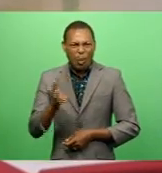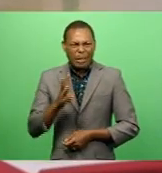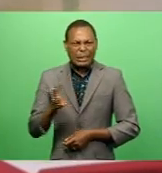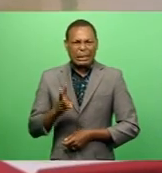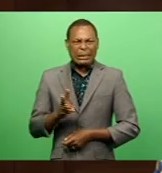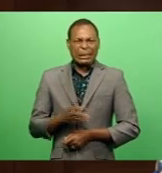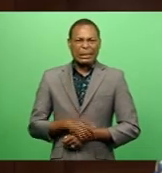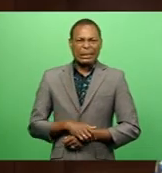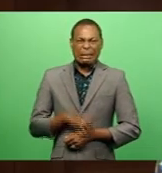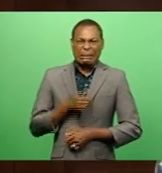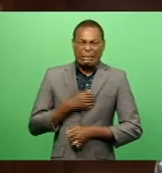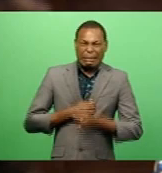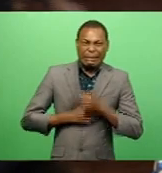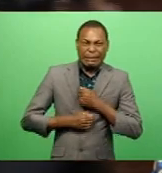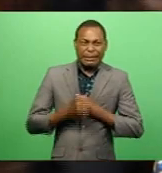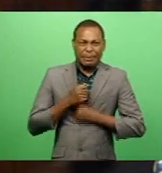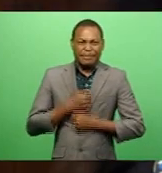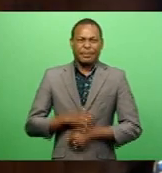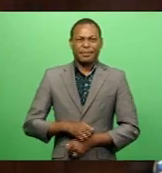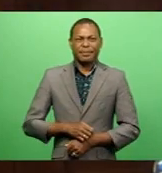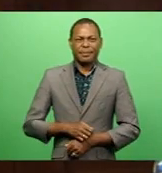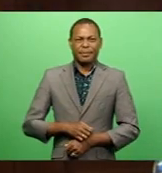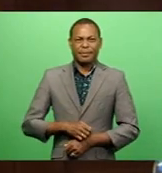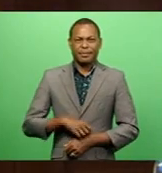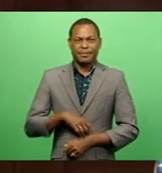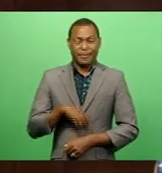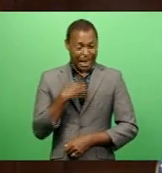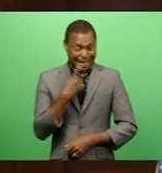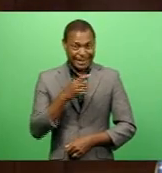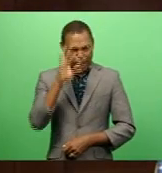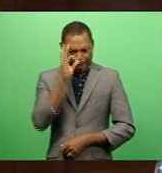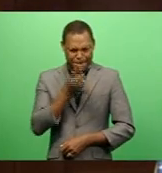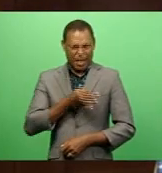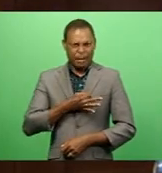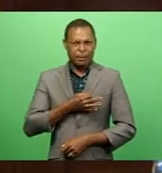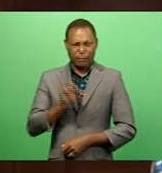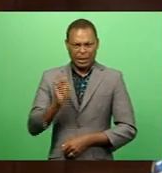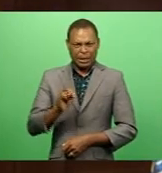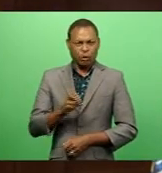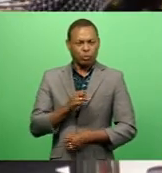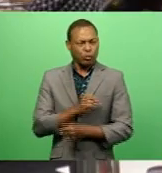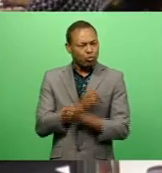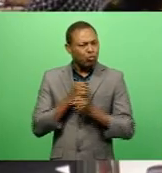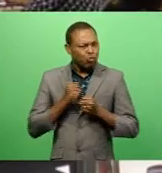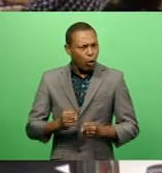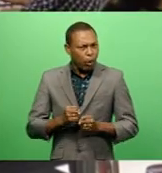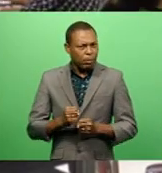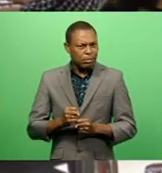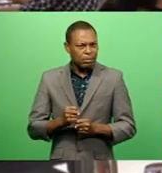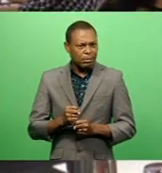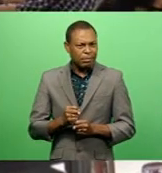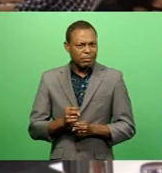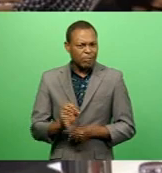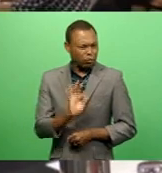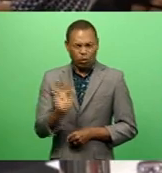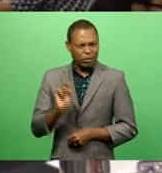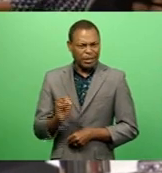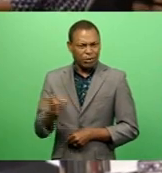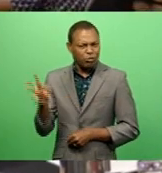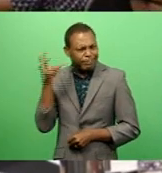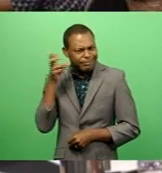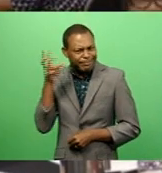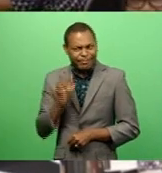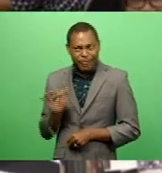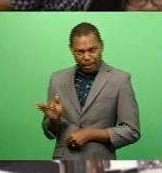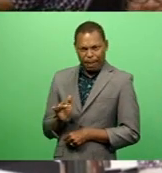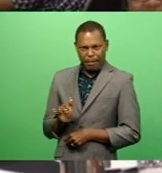I believe that to be strong, I don't have to adhere to that or listen to them, just to go forward. But then